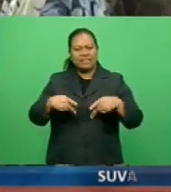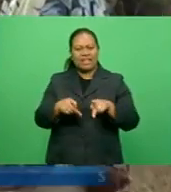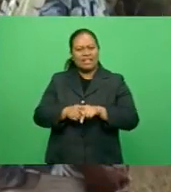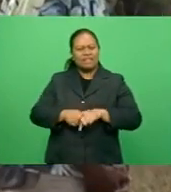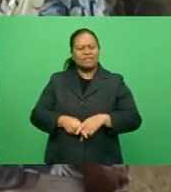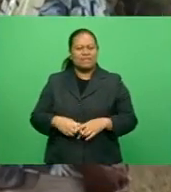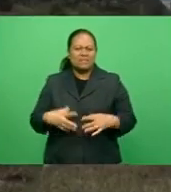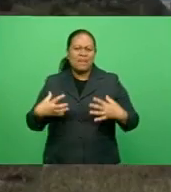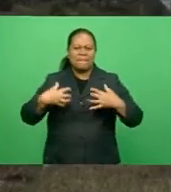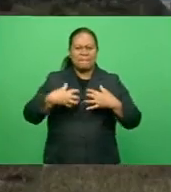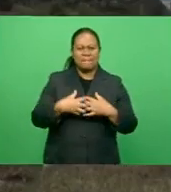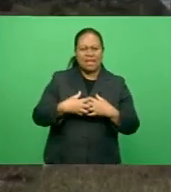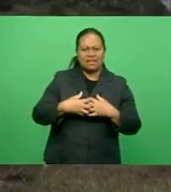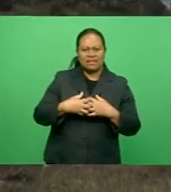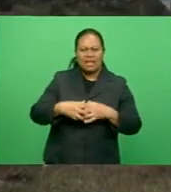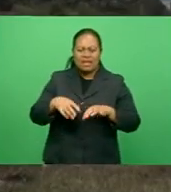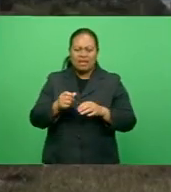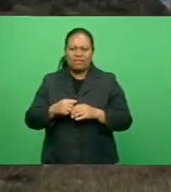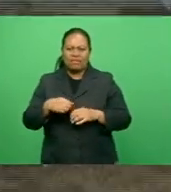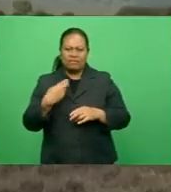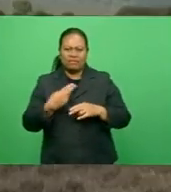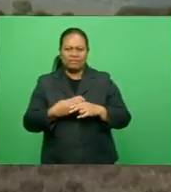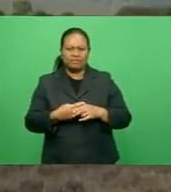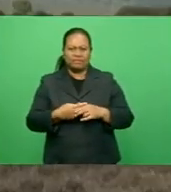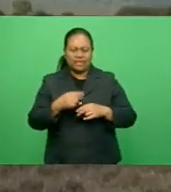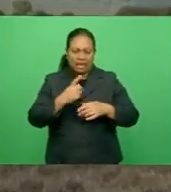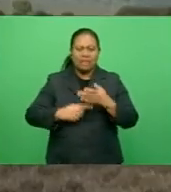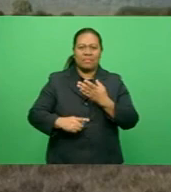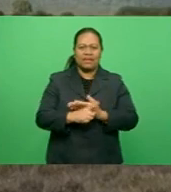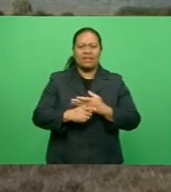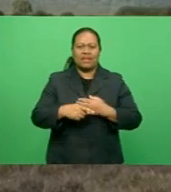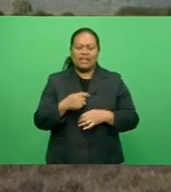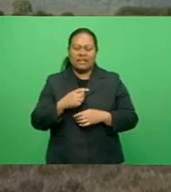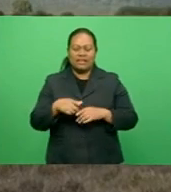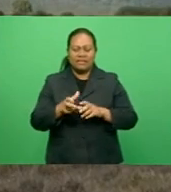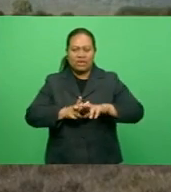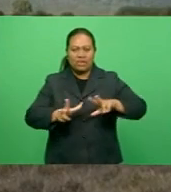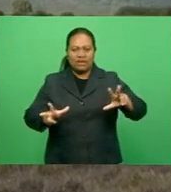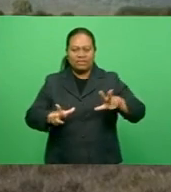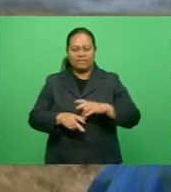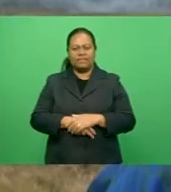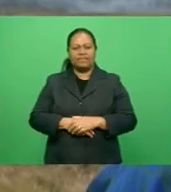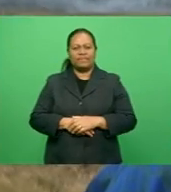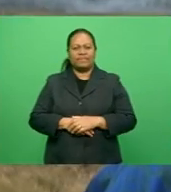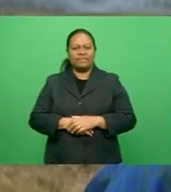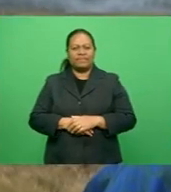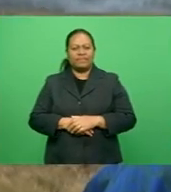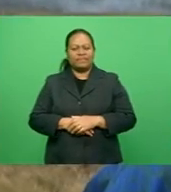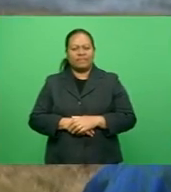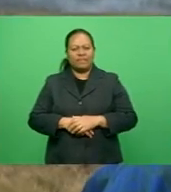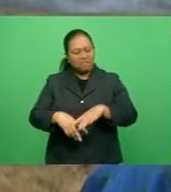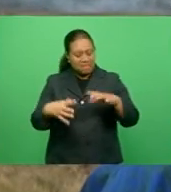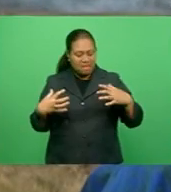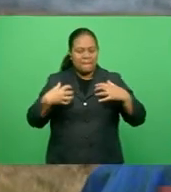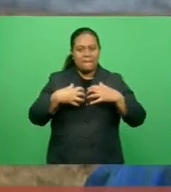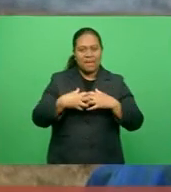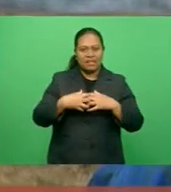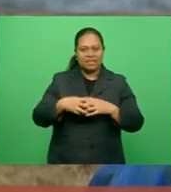farming, the first commercial aquaculture farm in Vanuatu. Shrimp production would be quite suited to